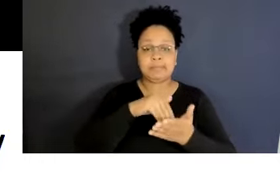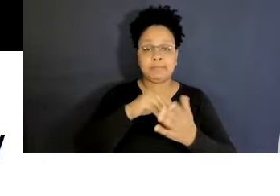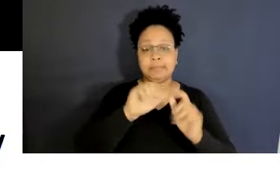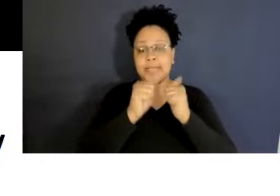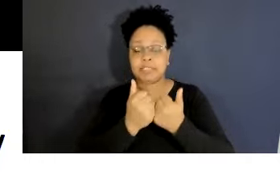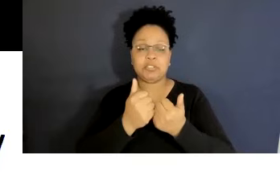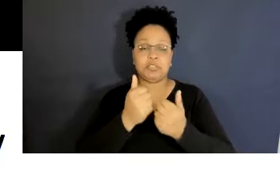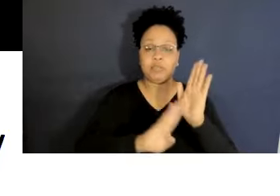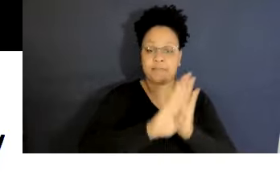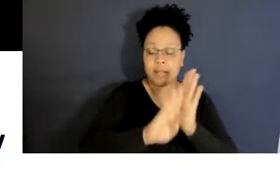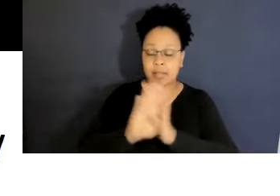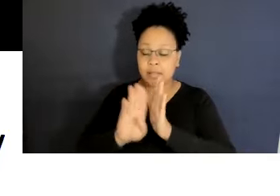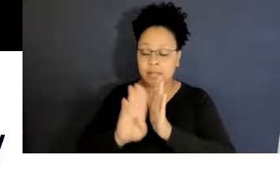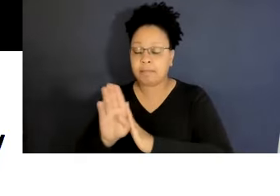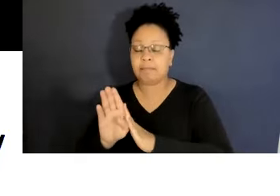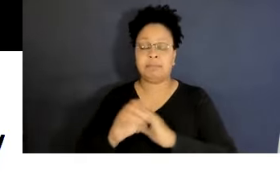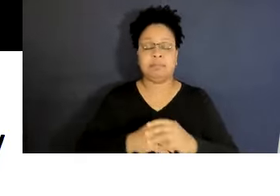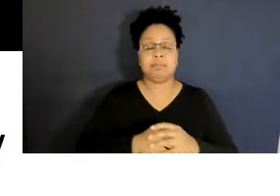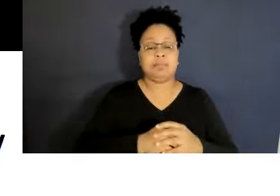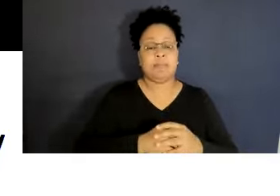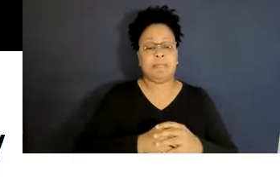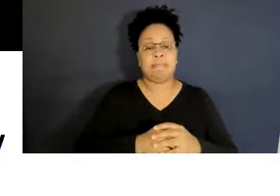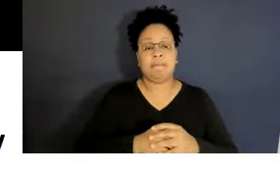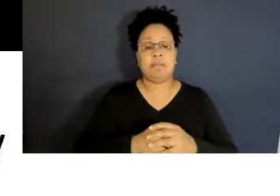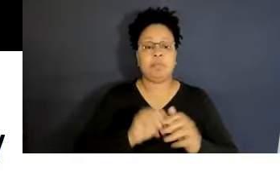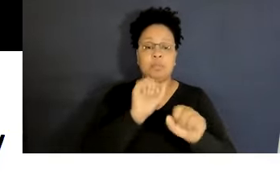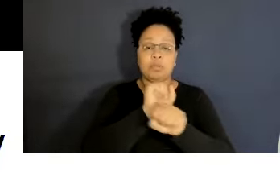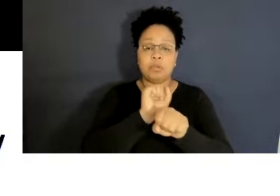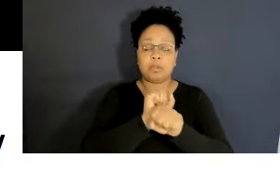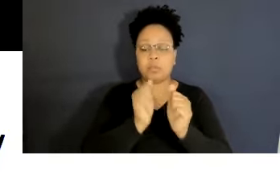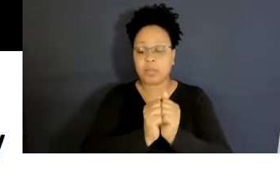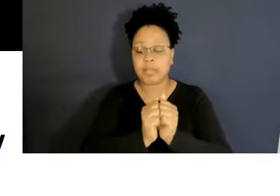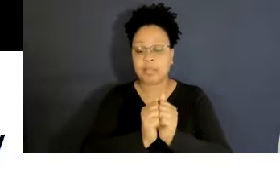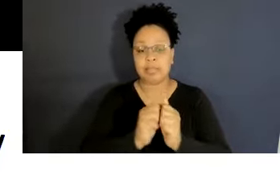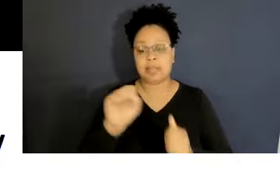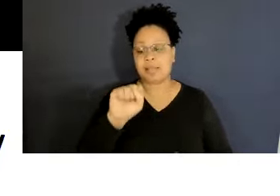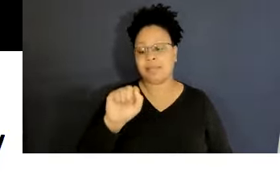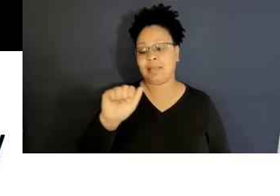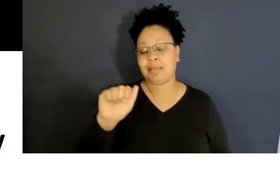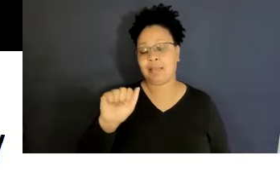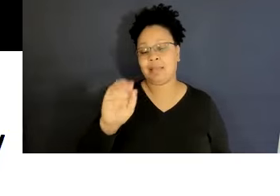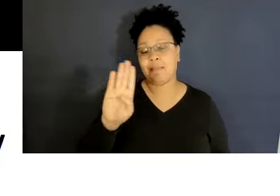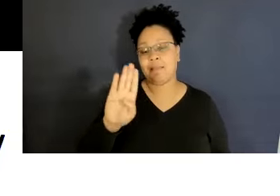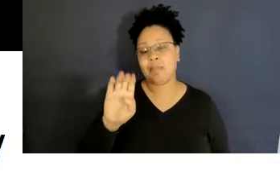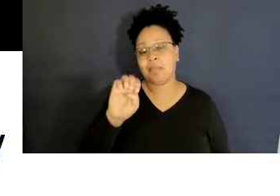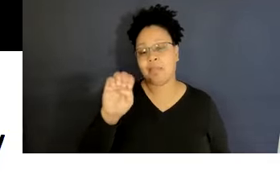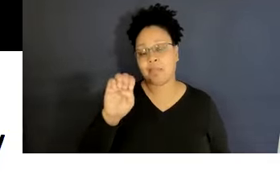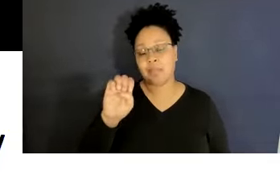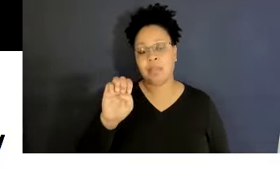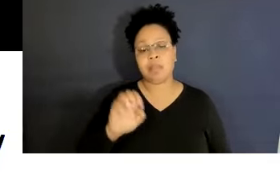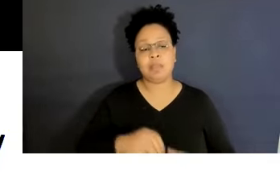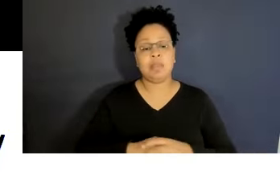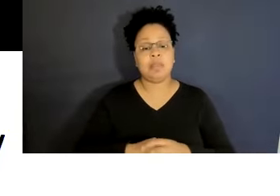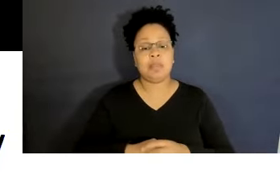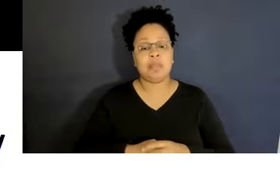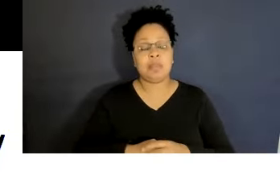We've also worked a lot with our statewide or with SABE, the Self-Advocacy Becoming Empowered